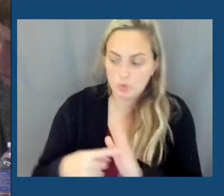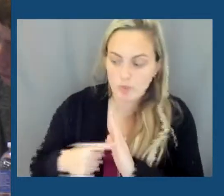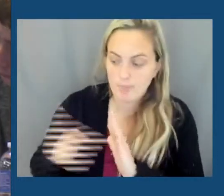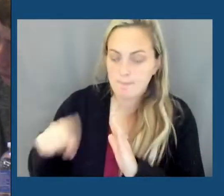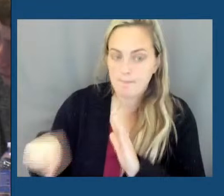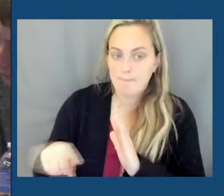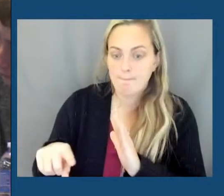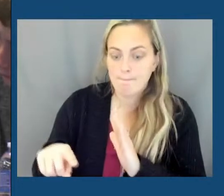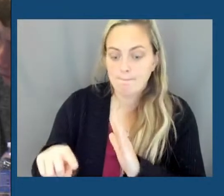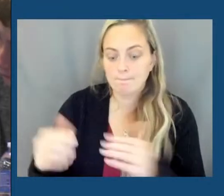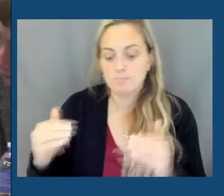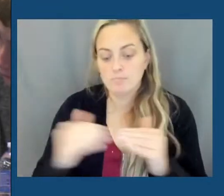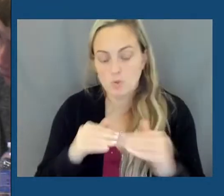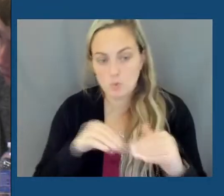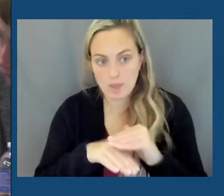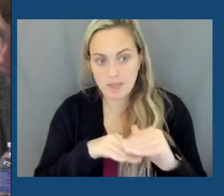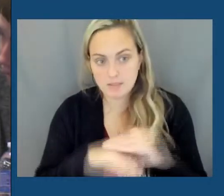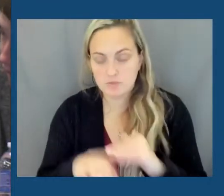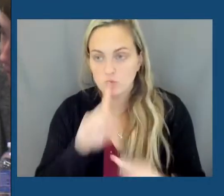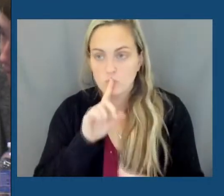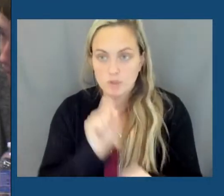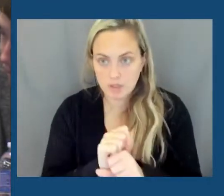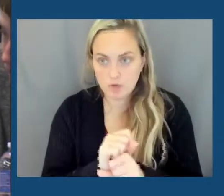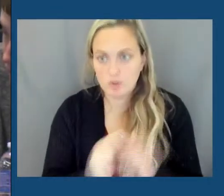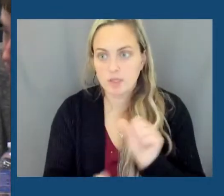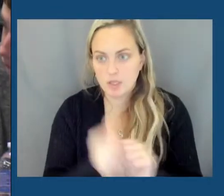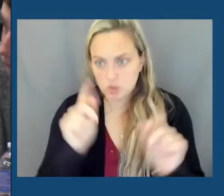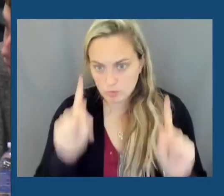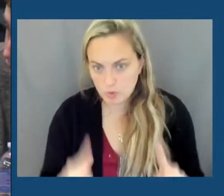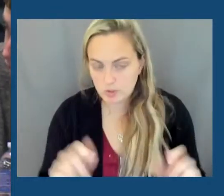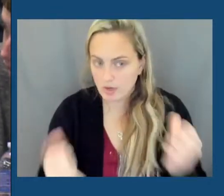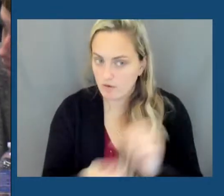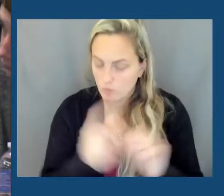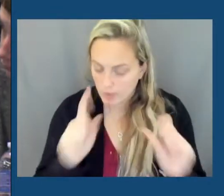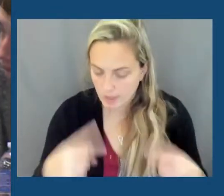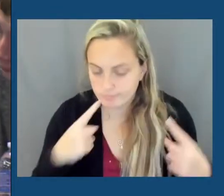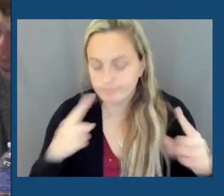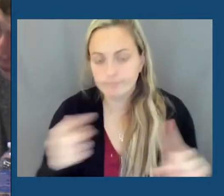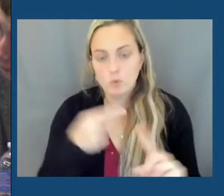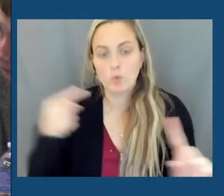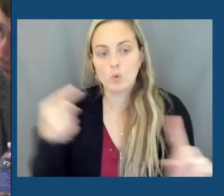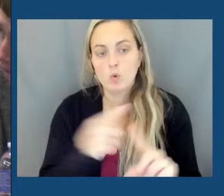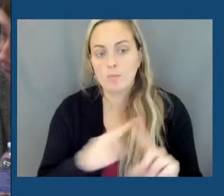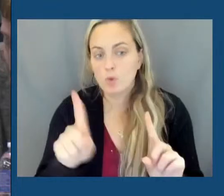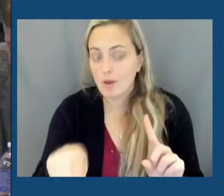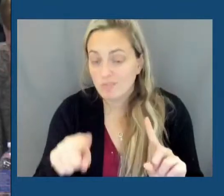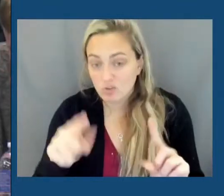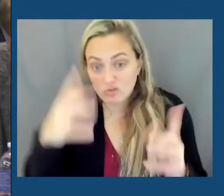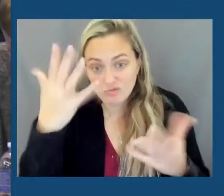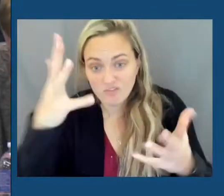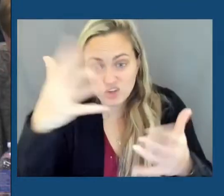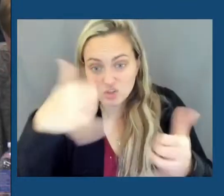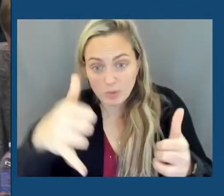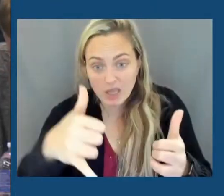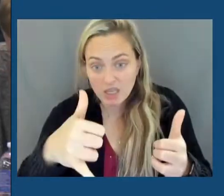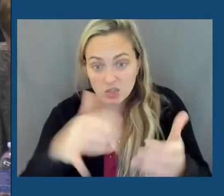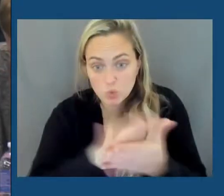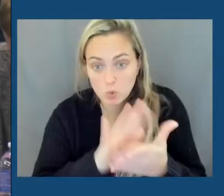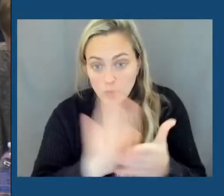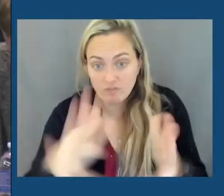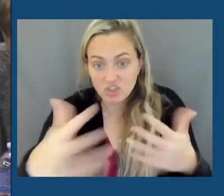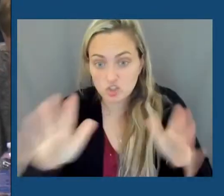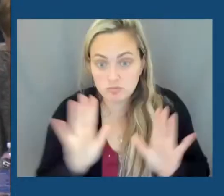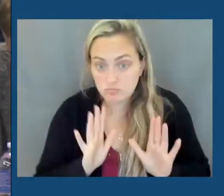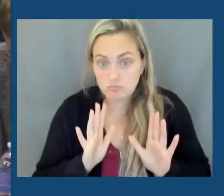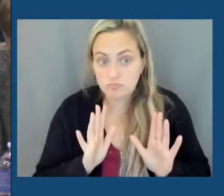that it's equal access for literally everybody can do this. Everyone can achieve the same goal. But you got to stop playing school. We're not checking boxes anymore. We're learning the